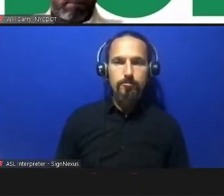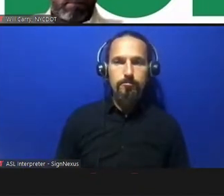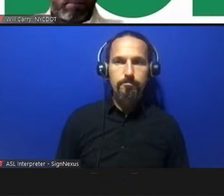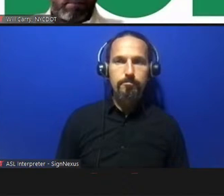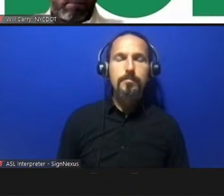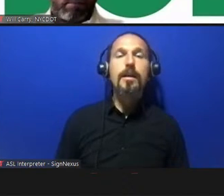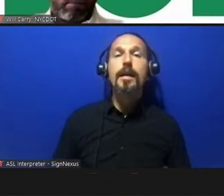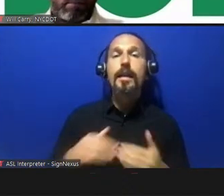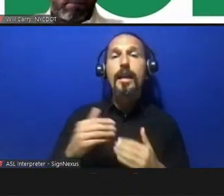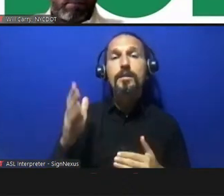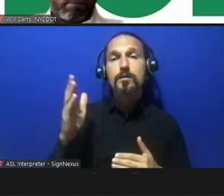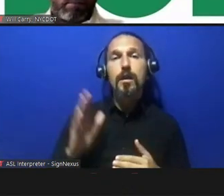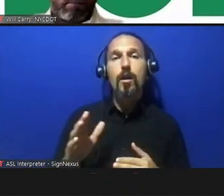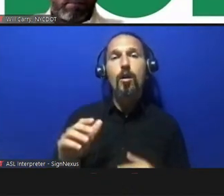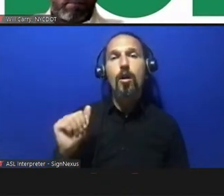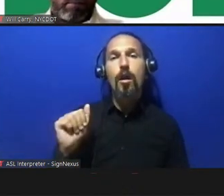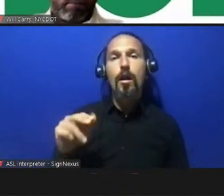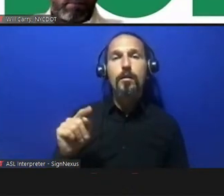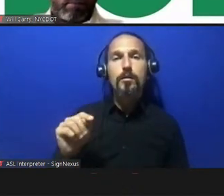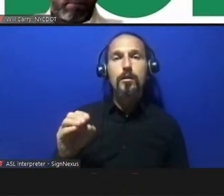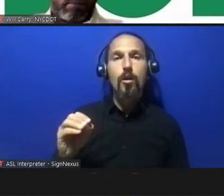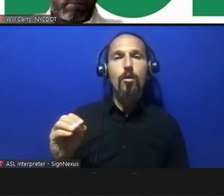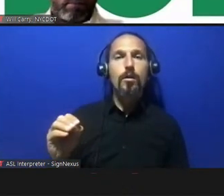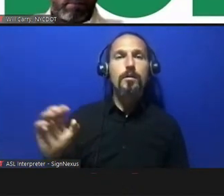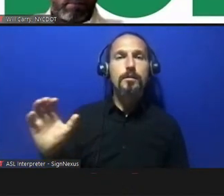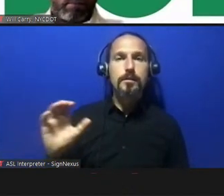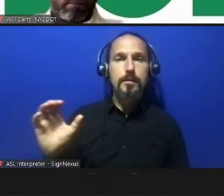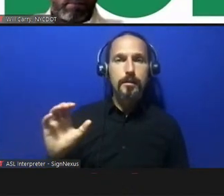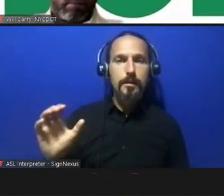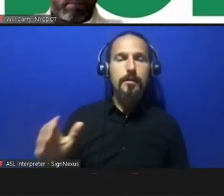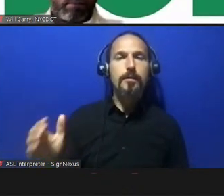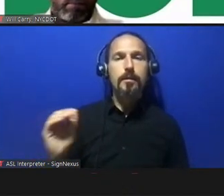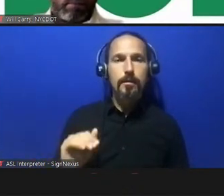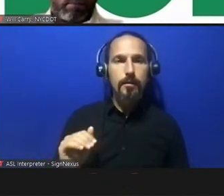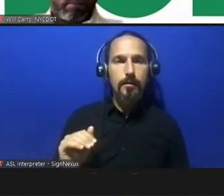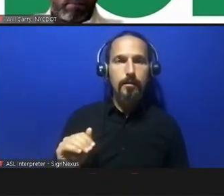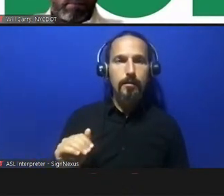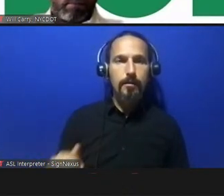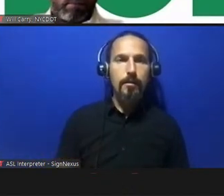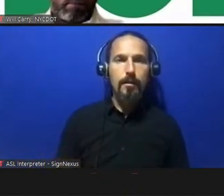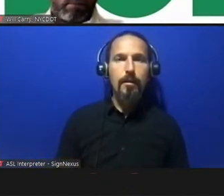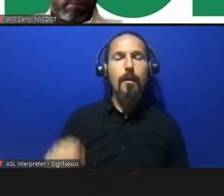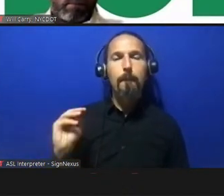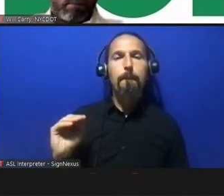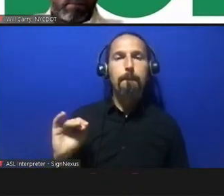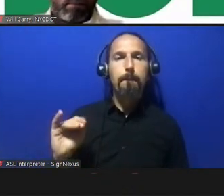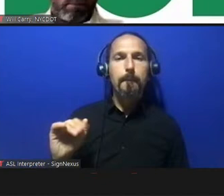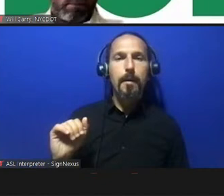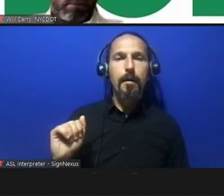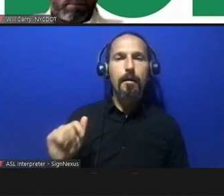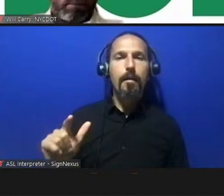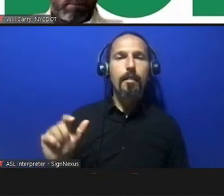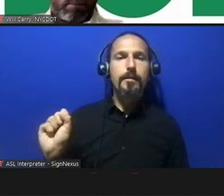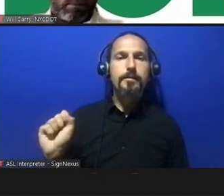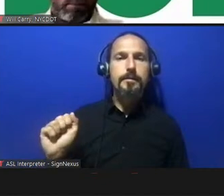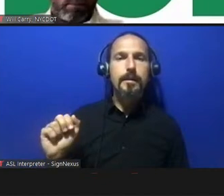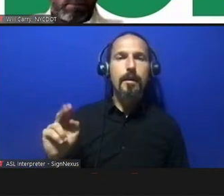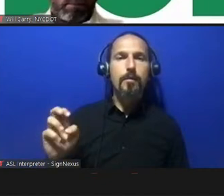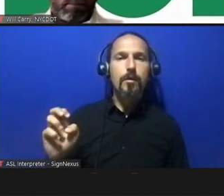the next speaker is antonio cerquiere followed by michael samuels